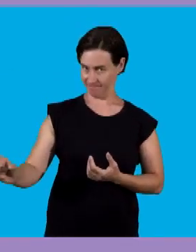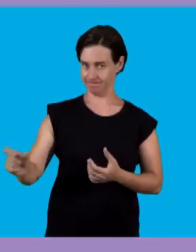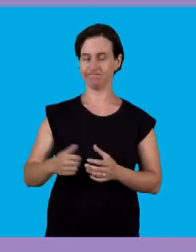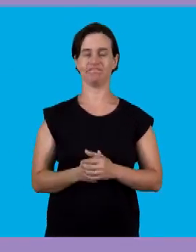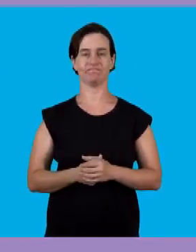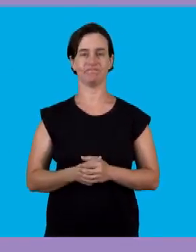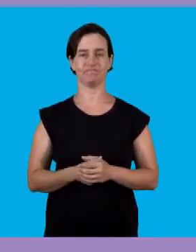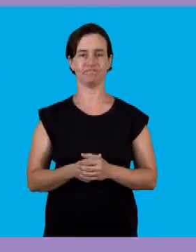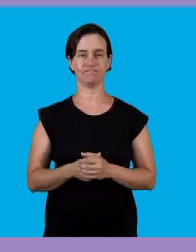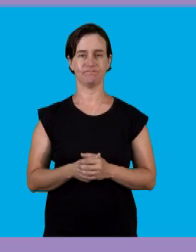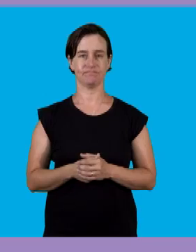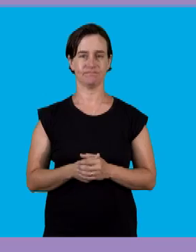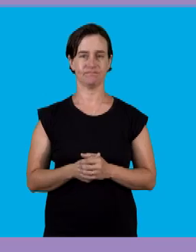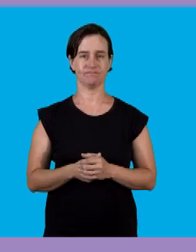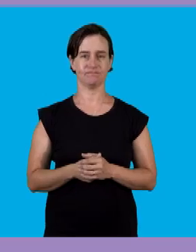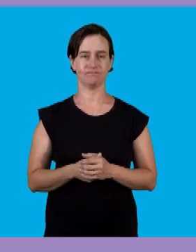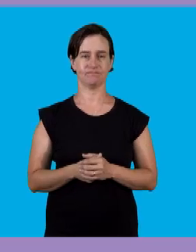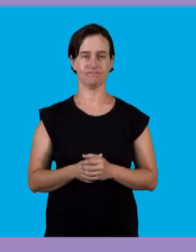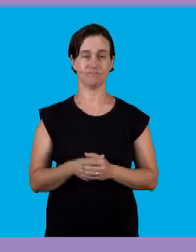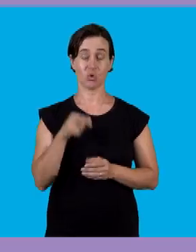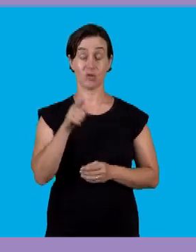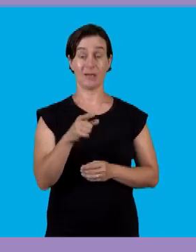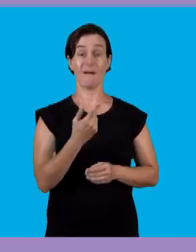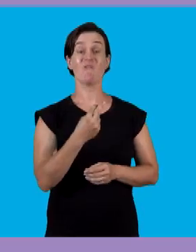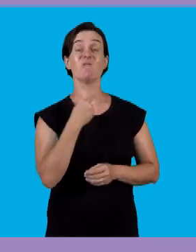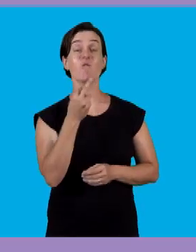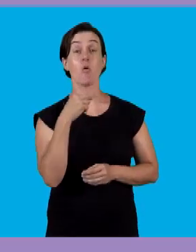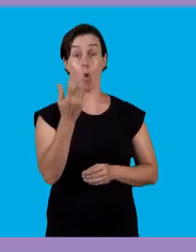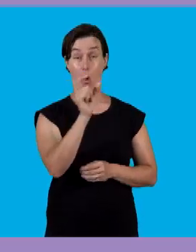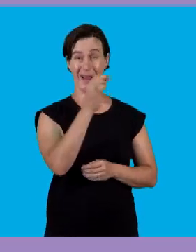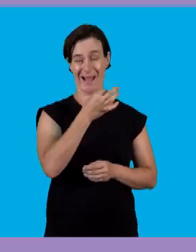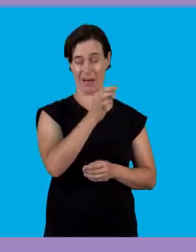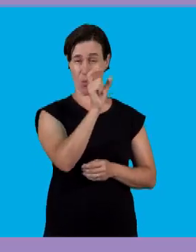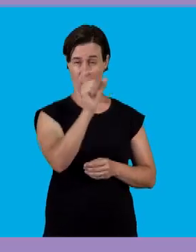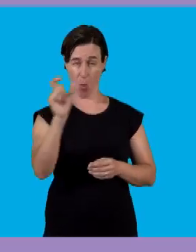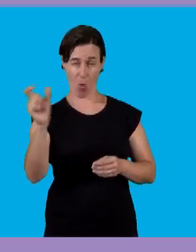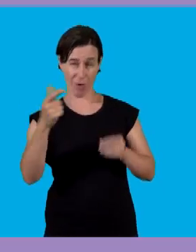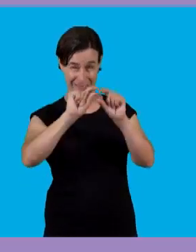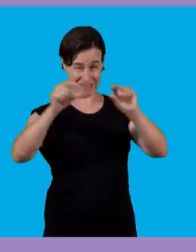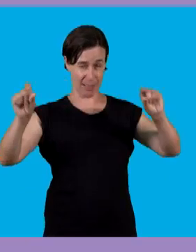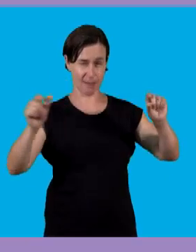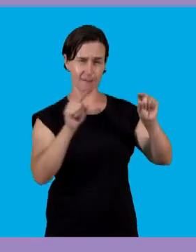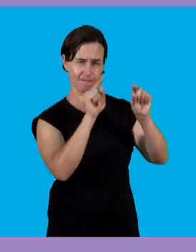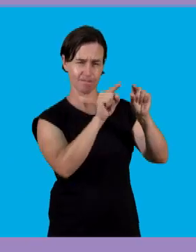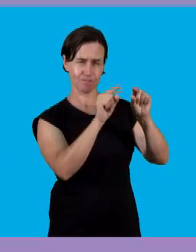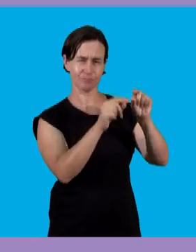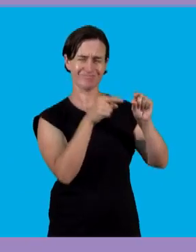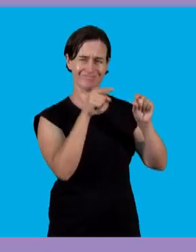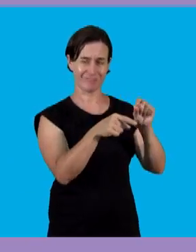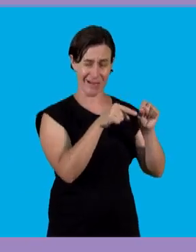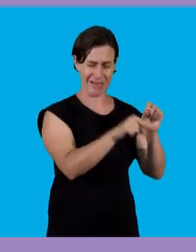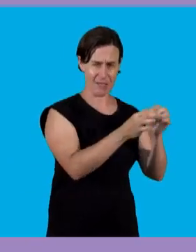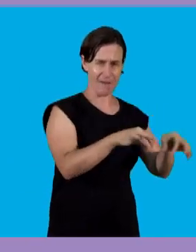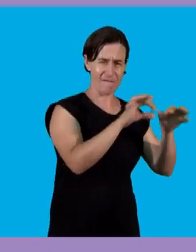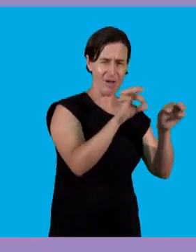Y. So now our verbal representation says there an input value is multiplied by 8